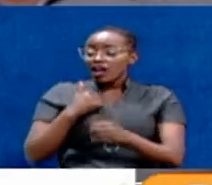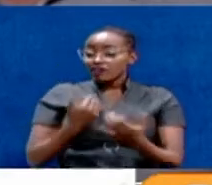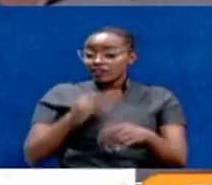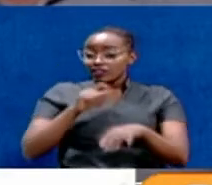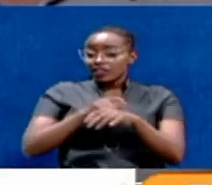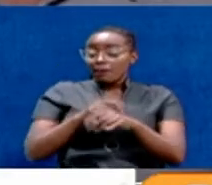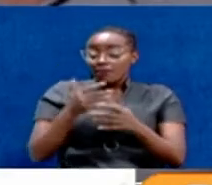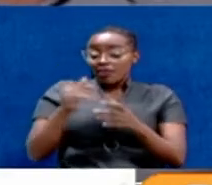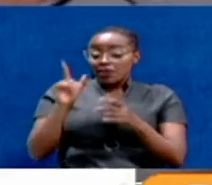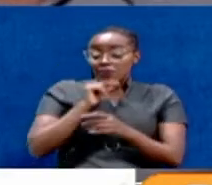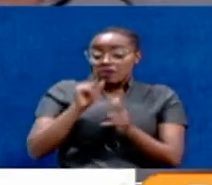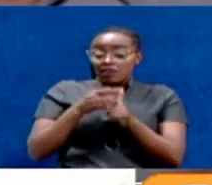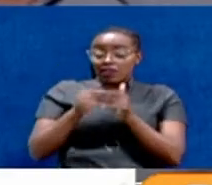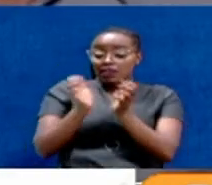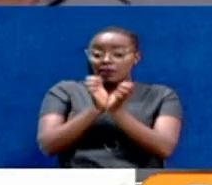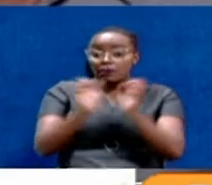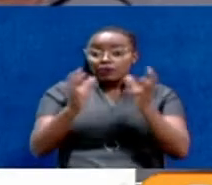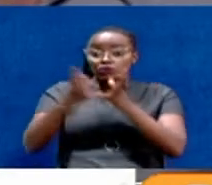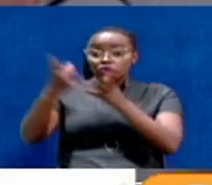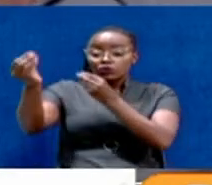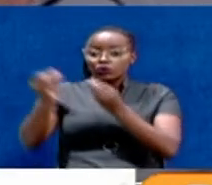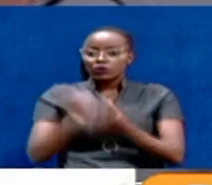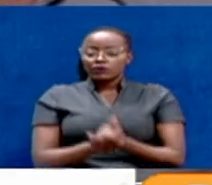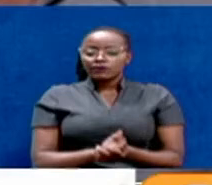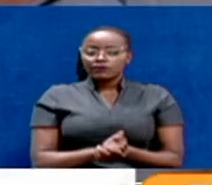they're released?